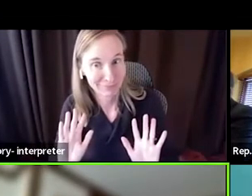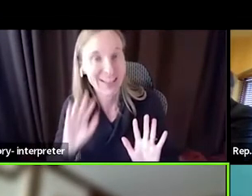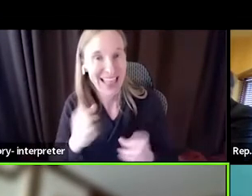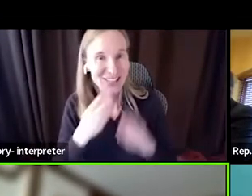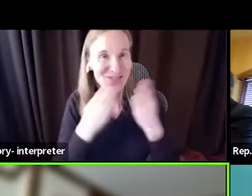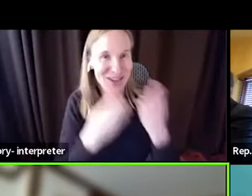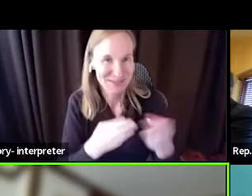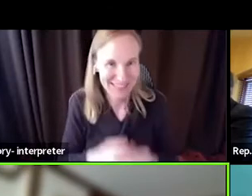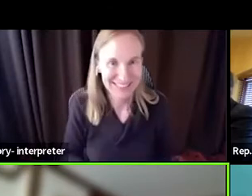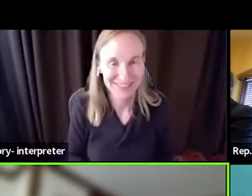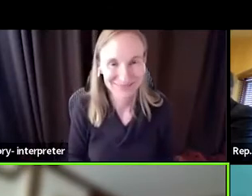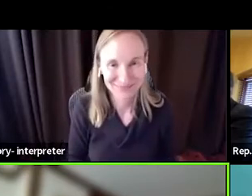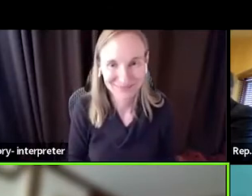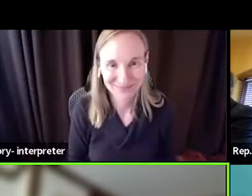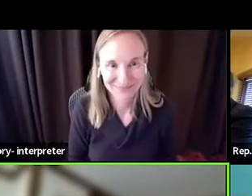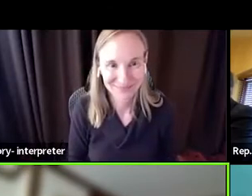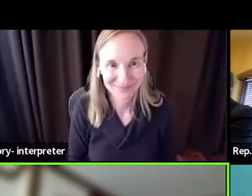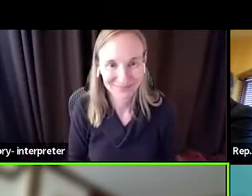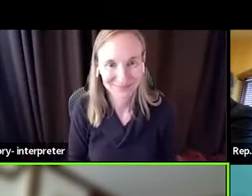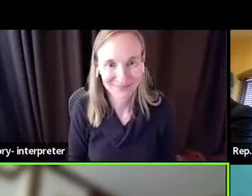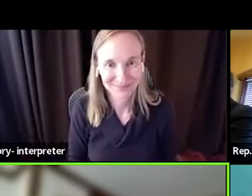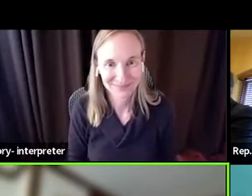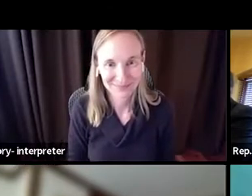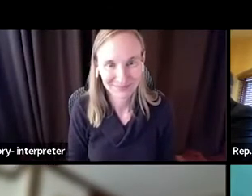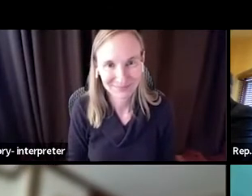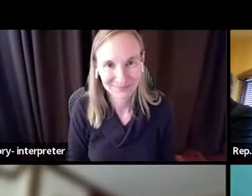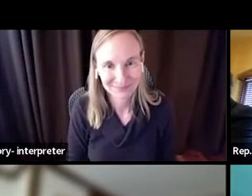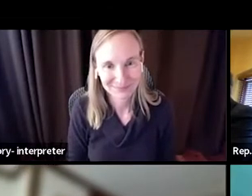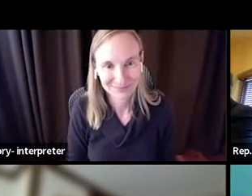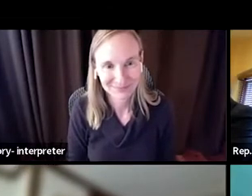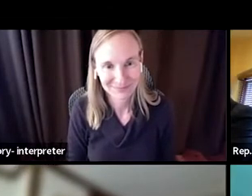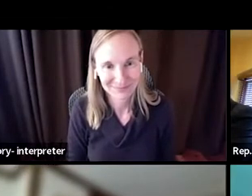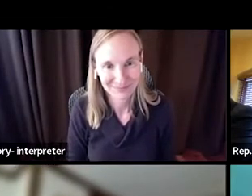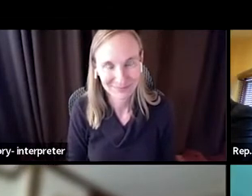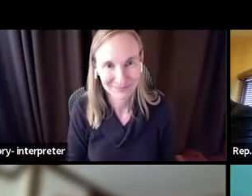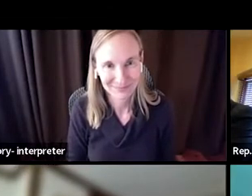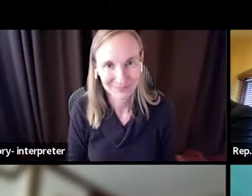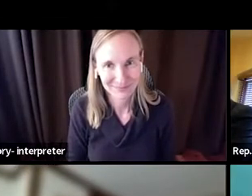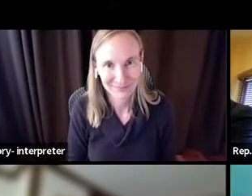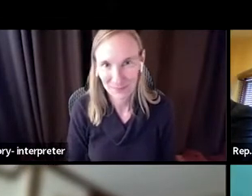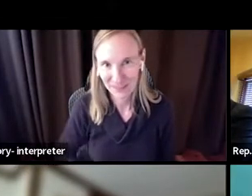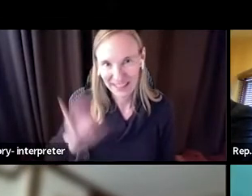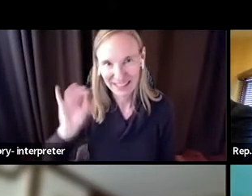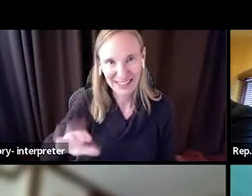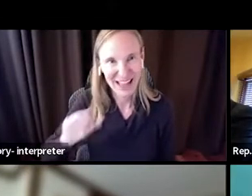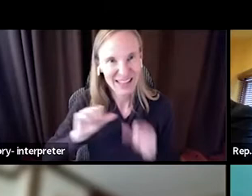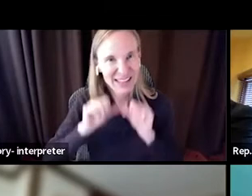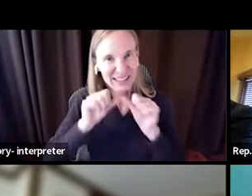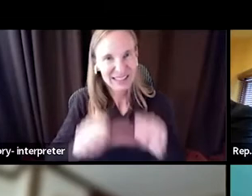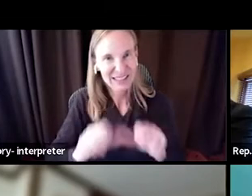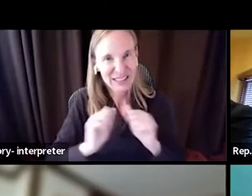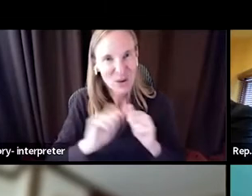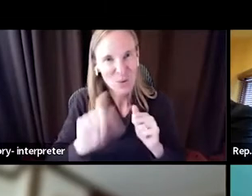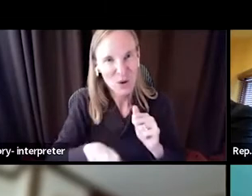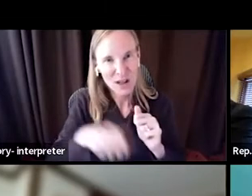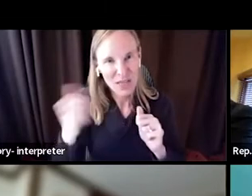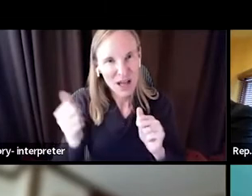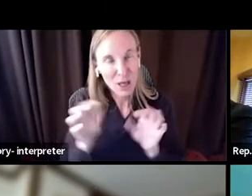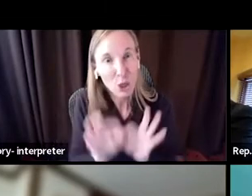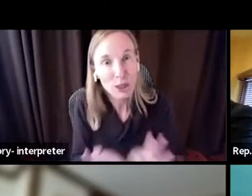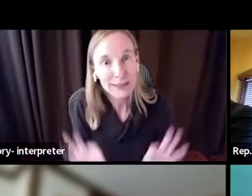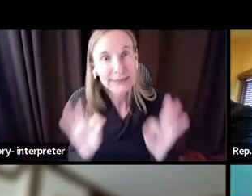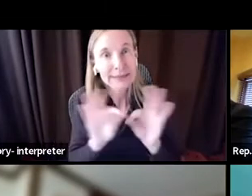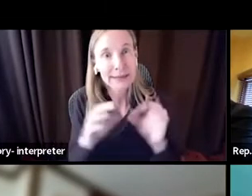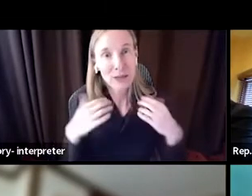correct. Okay. Is that consistent with other essential health